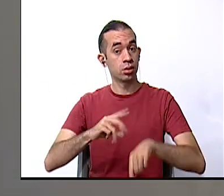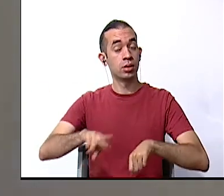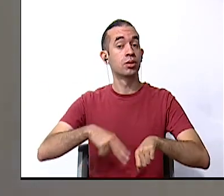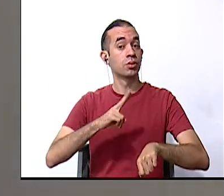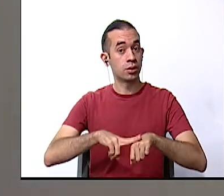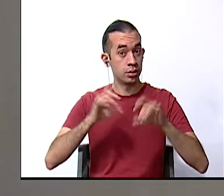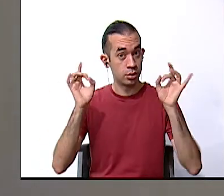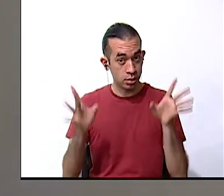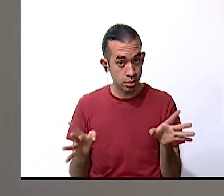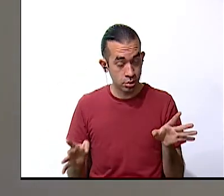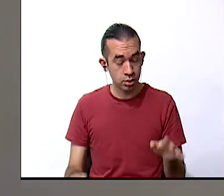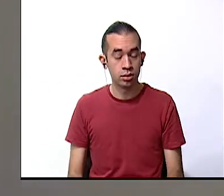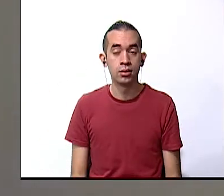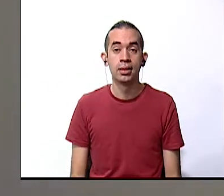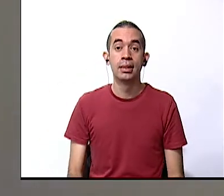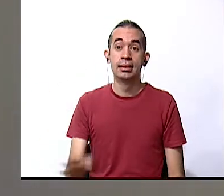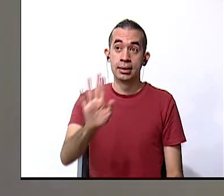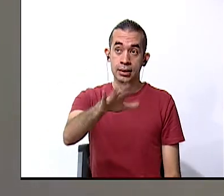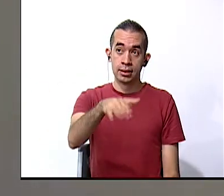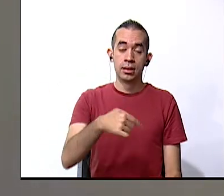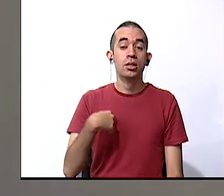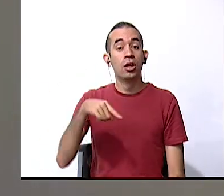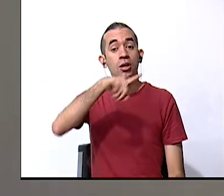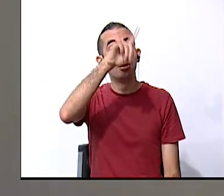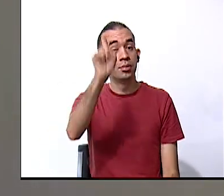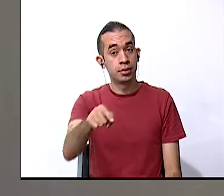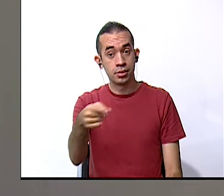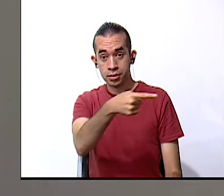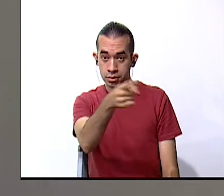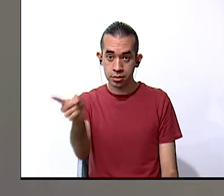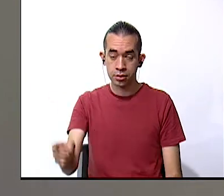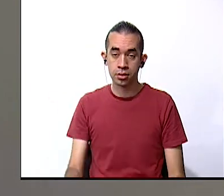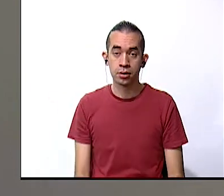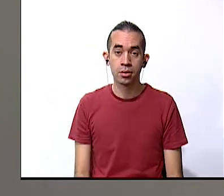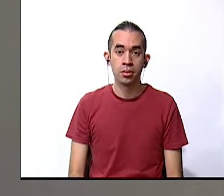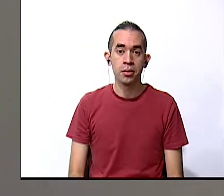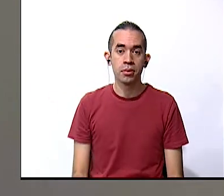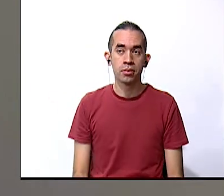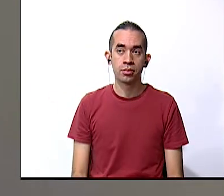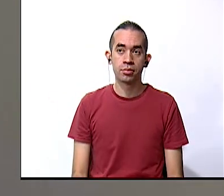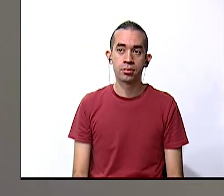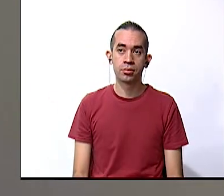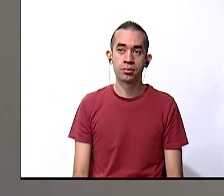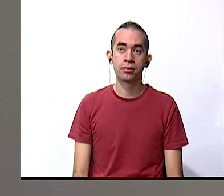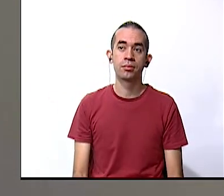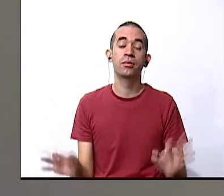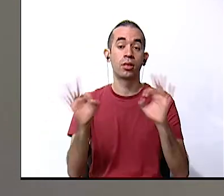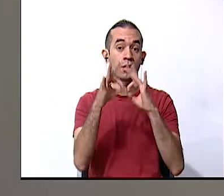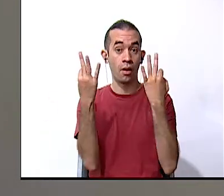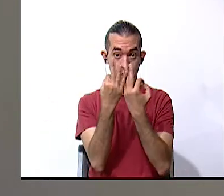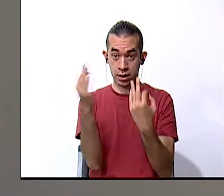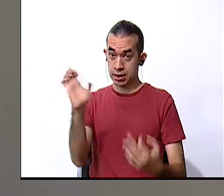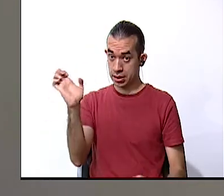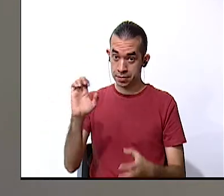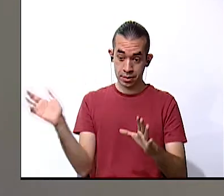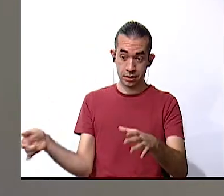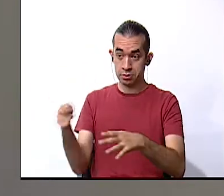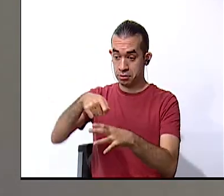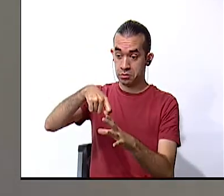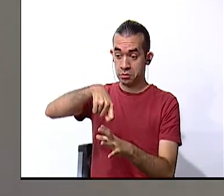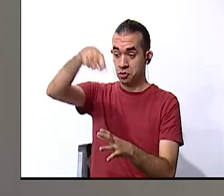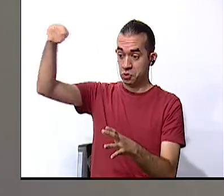disaster. Now, I have some questions for you. Does your family have an emergency